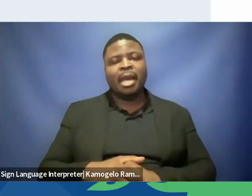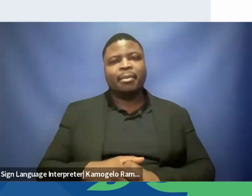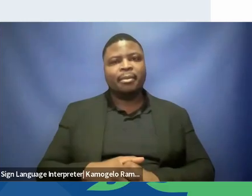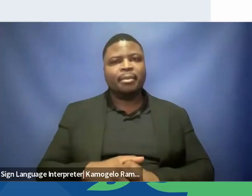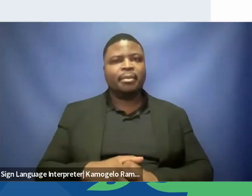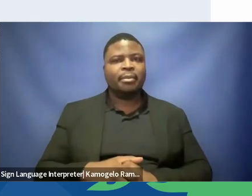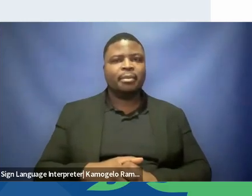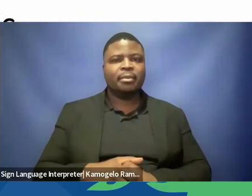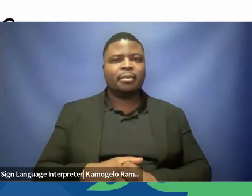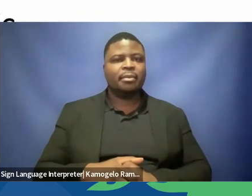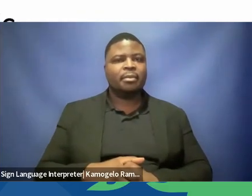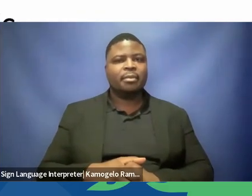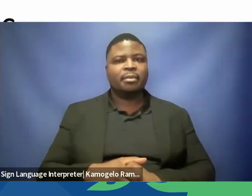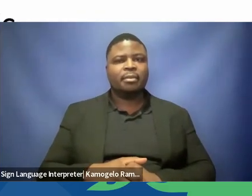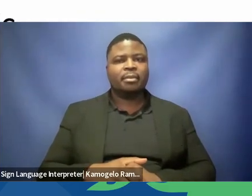do.